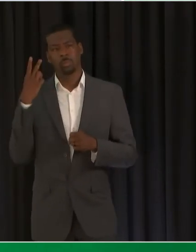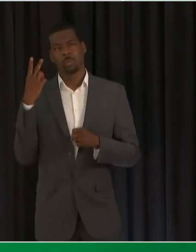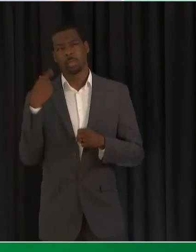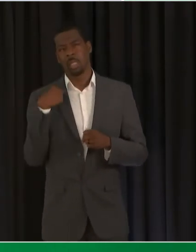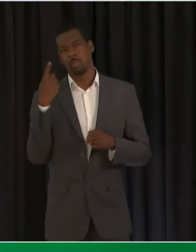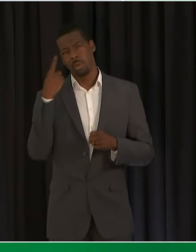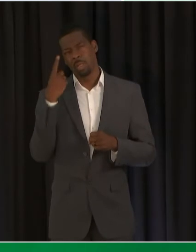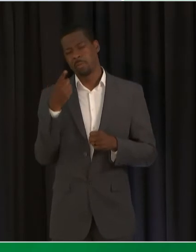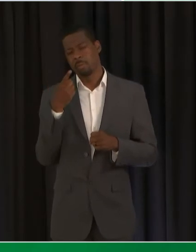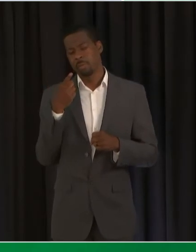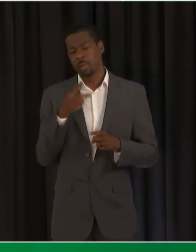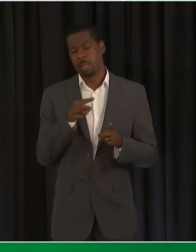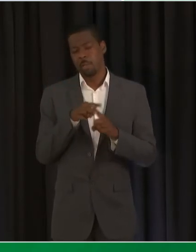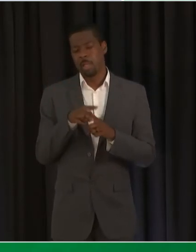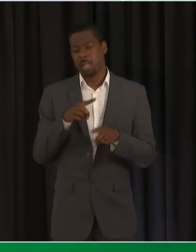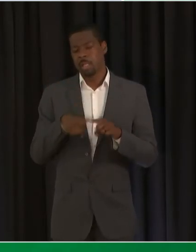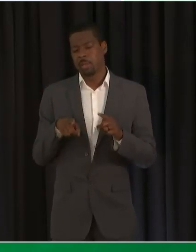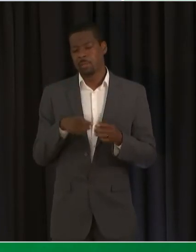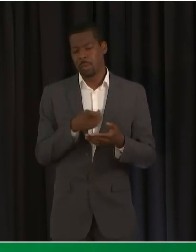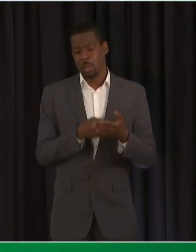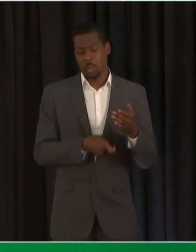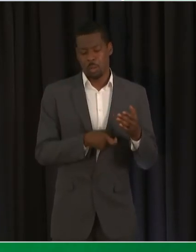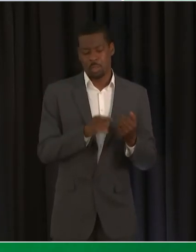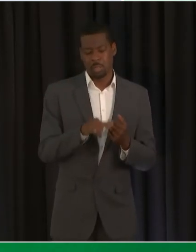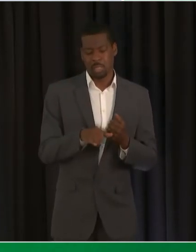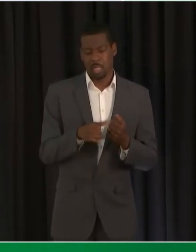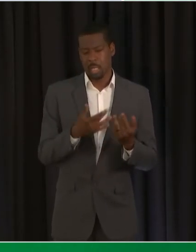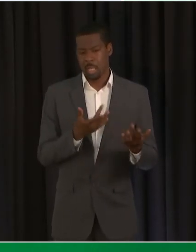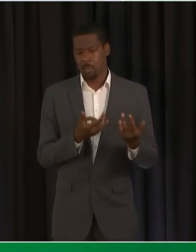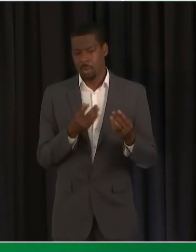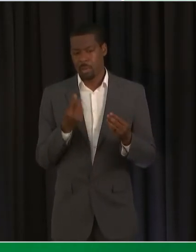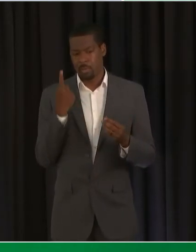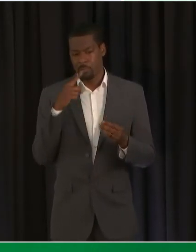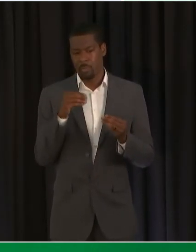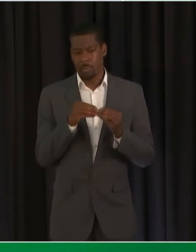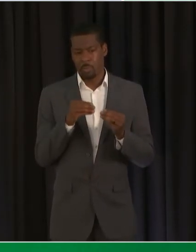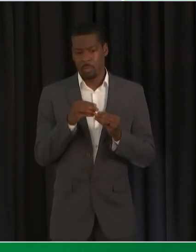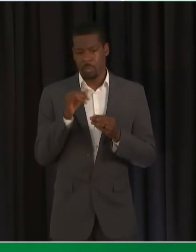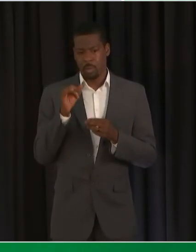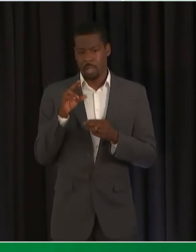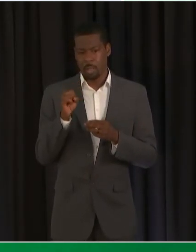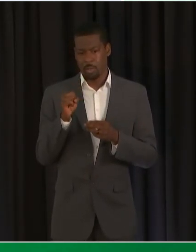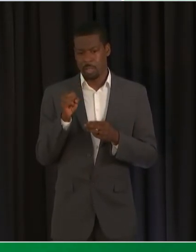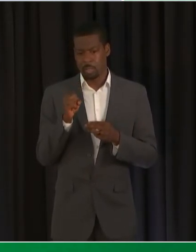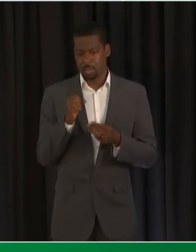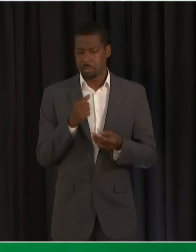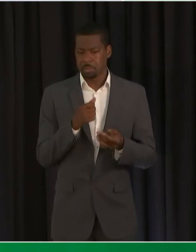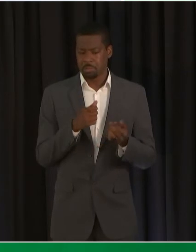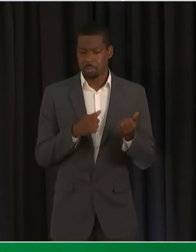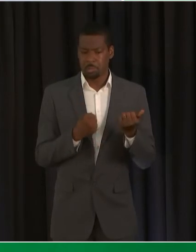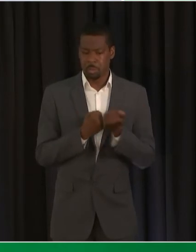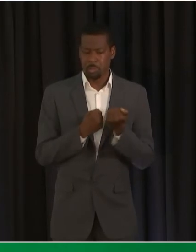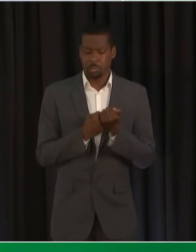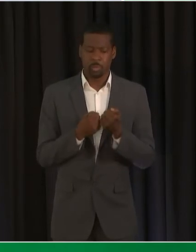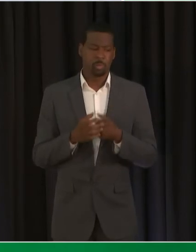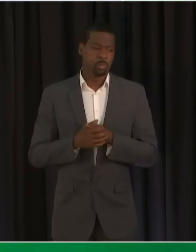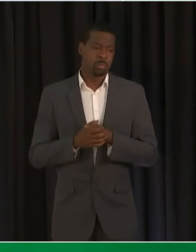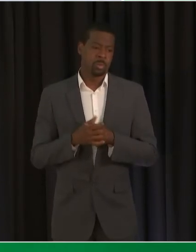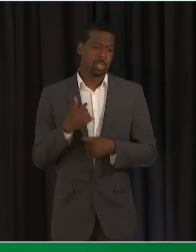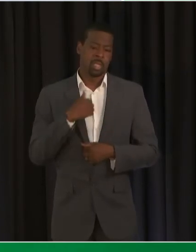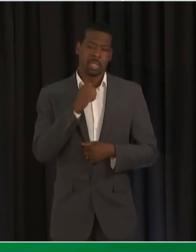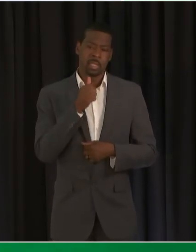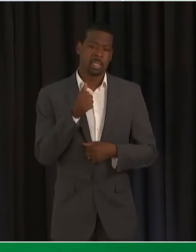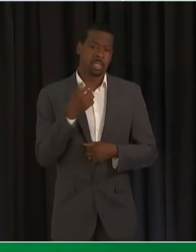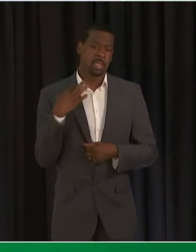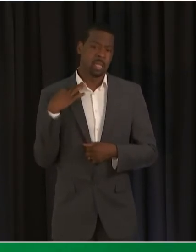probably would have applied some different expenses to that and waited for more IRS guidance it's not the end of the world, but, so I